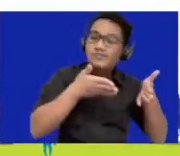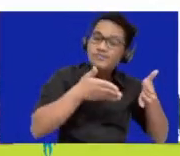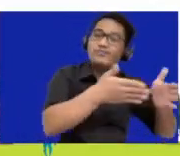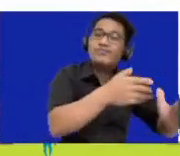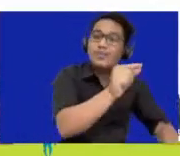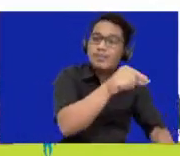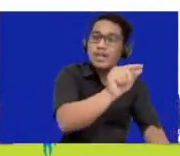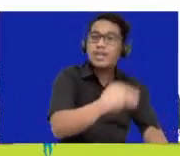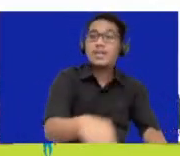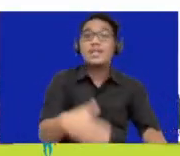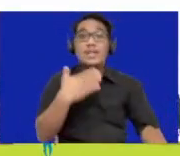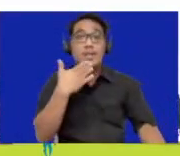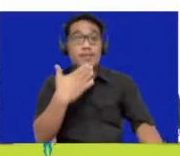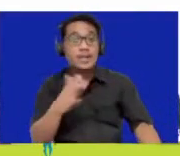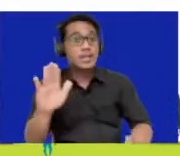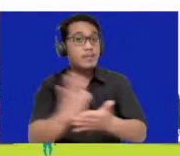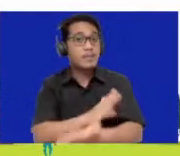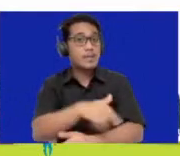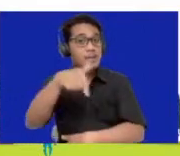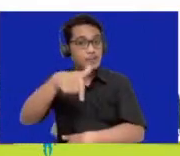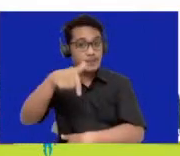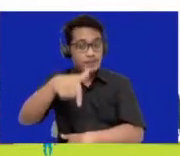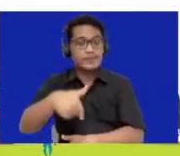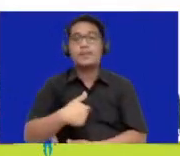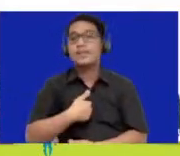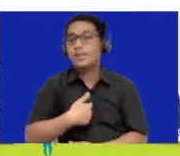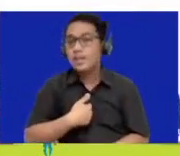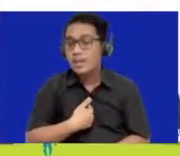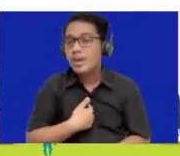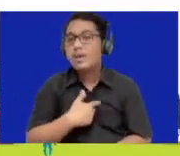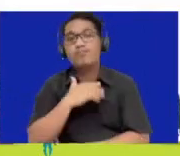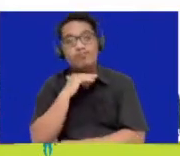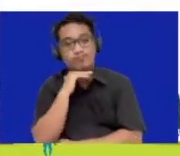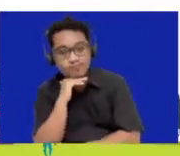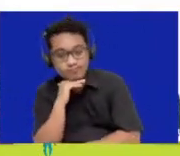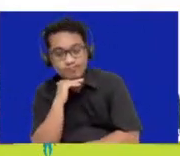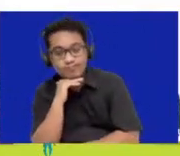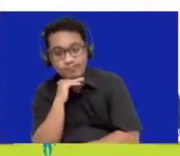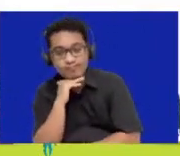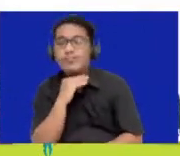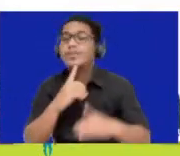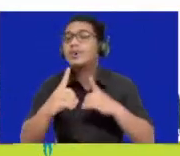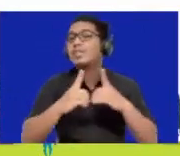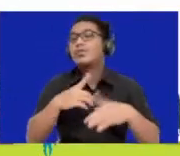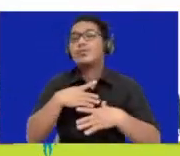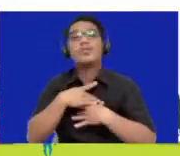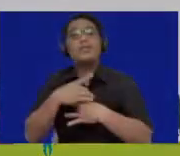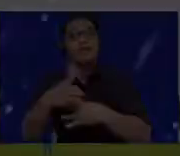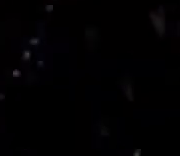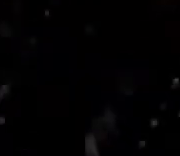And I look forward to having a great session with you. Terima kasih, Ibu.